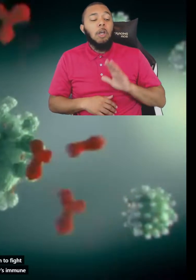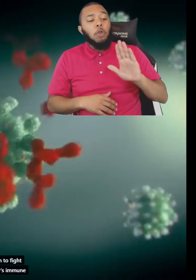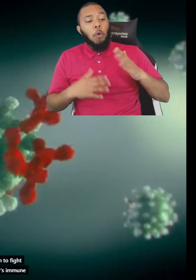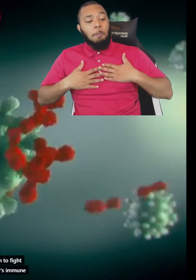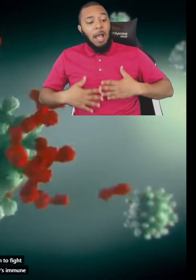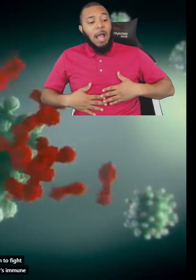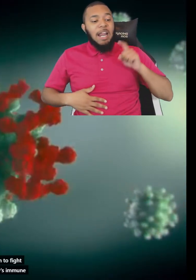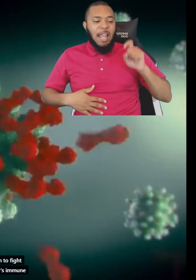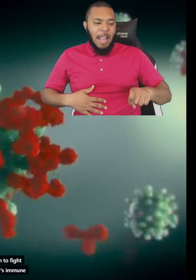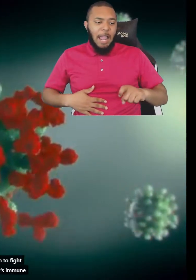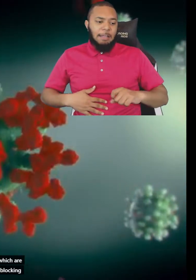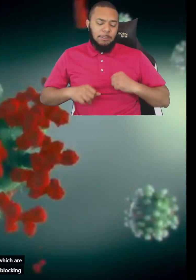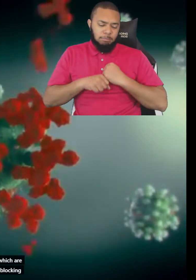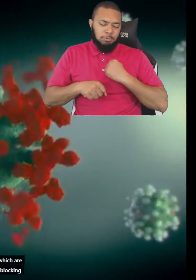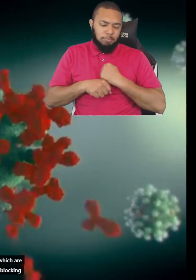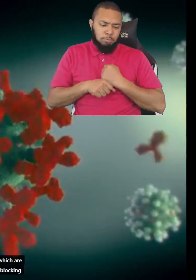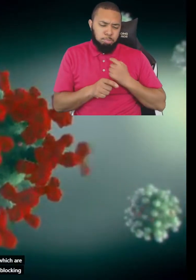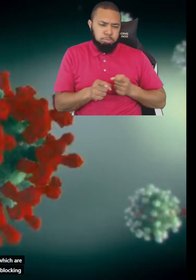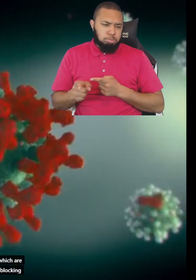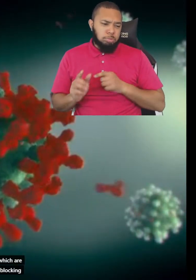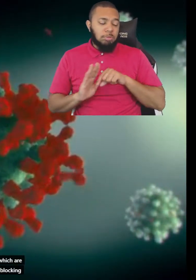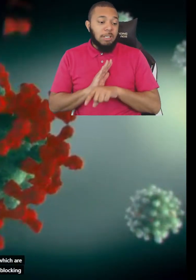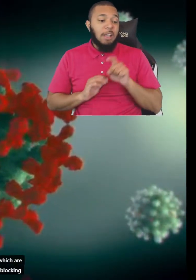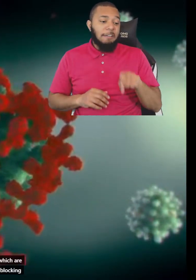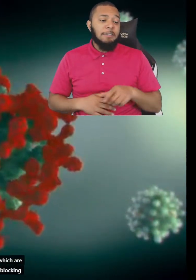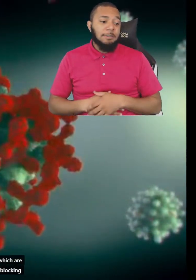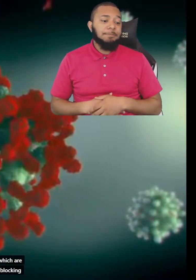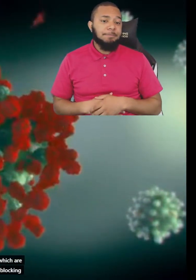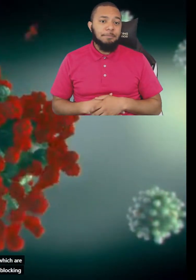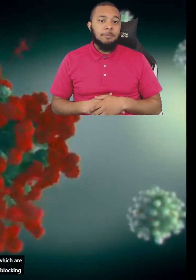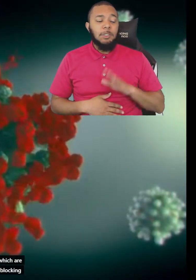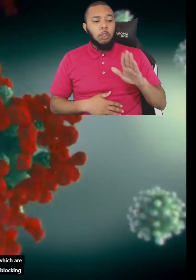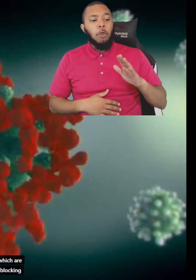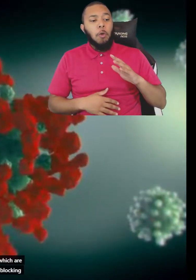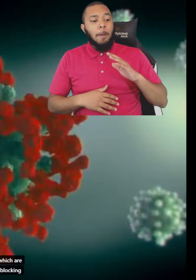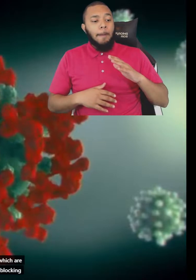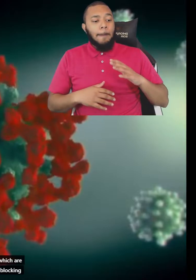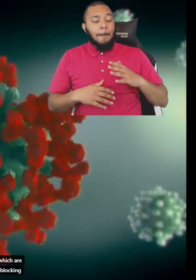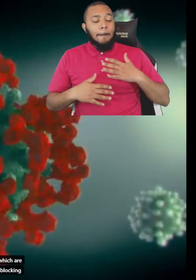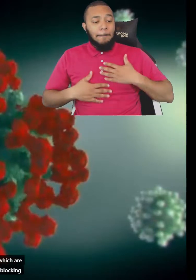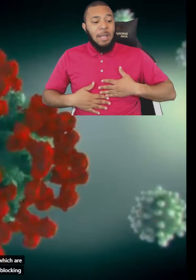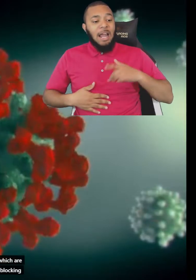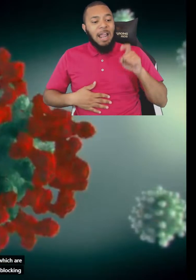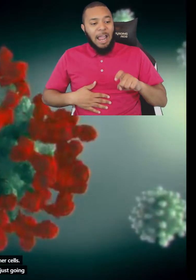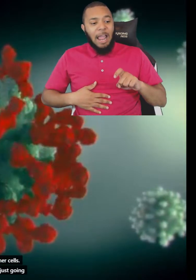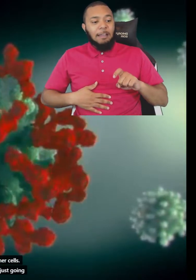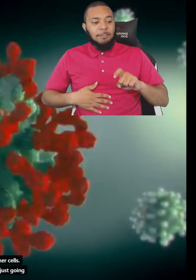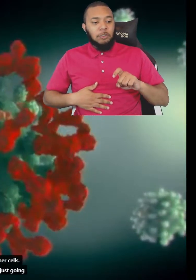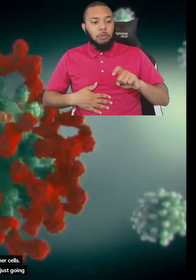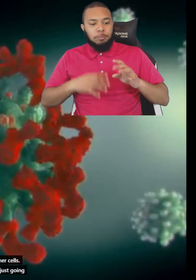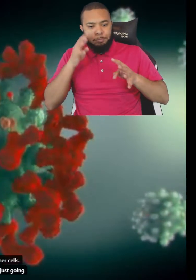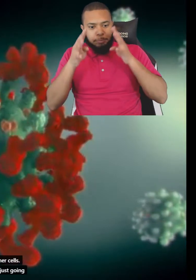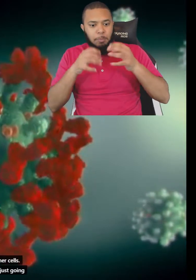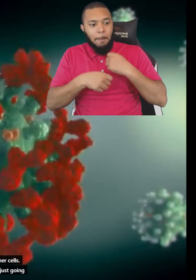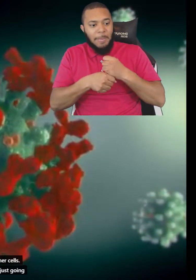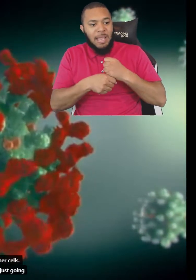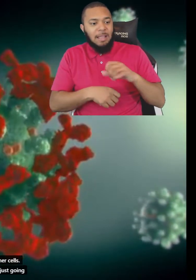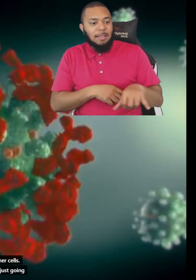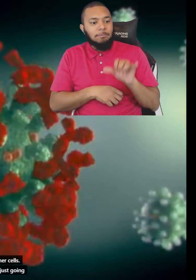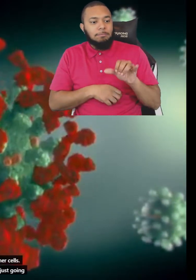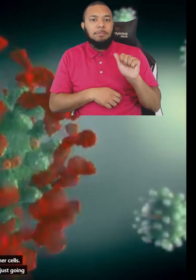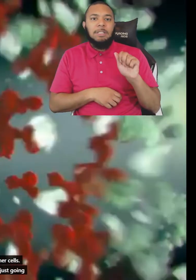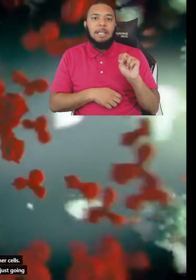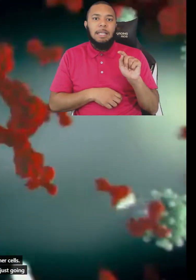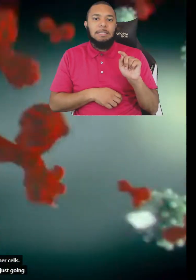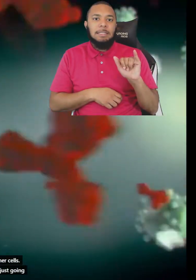this off. They need your body's immune system to form antibodies, which are going to start removing or blocking the virus from invading other cells,